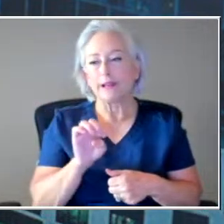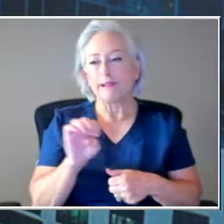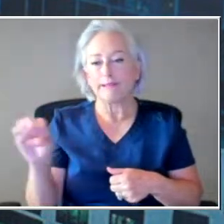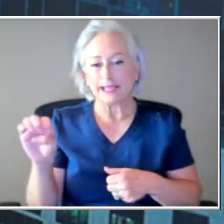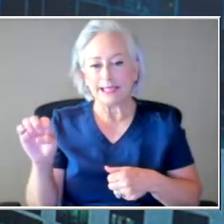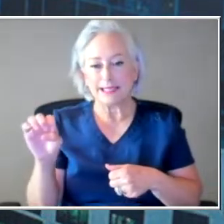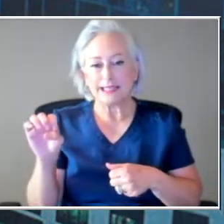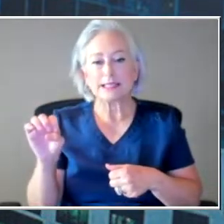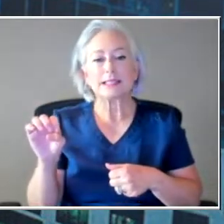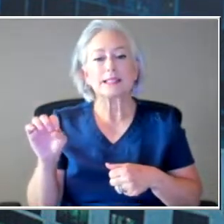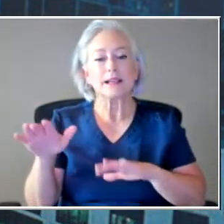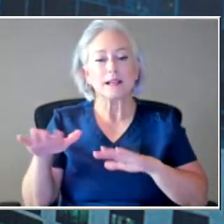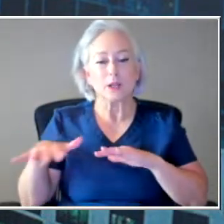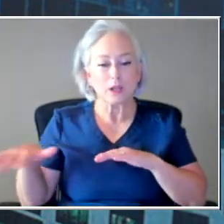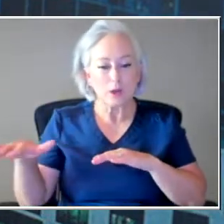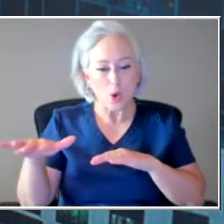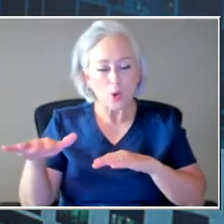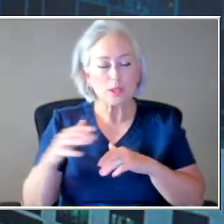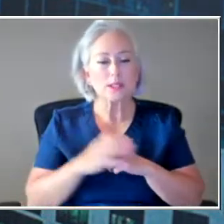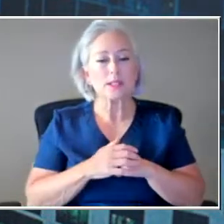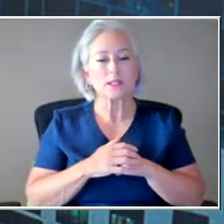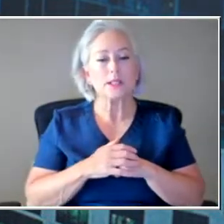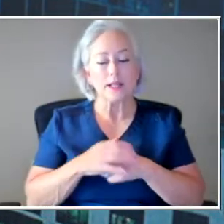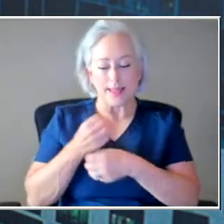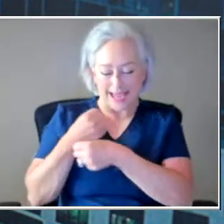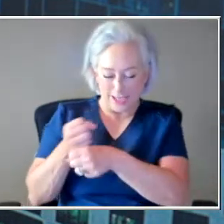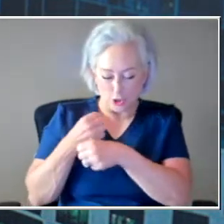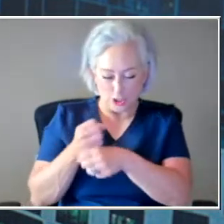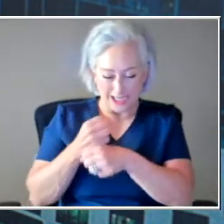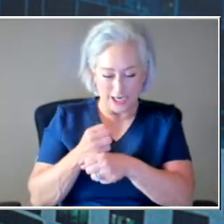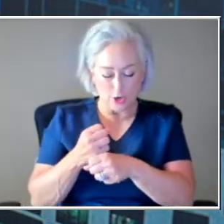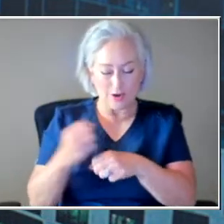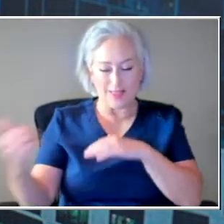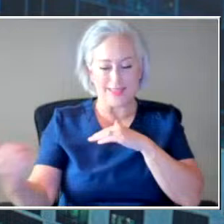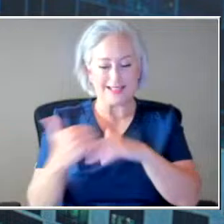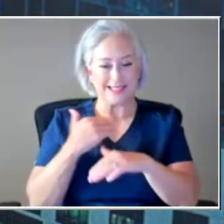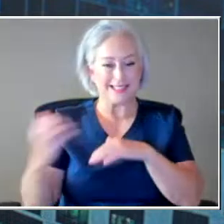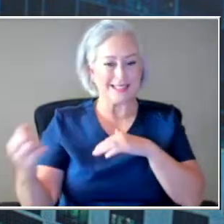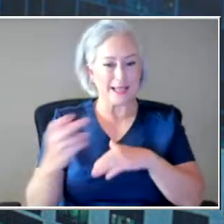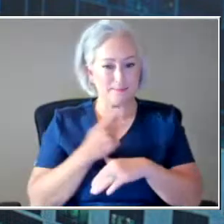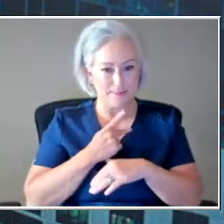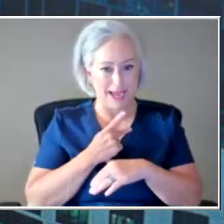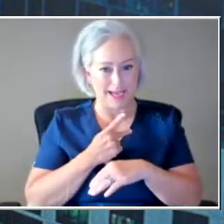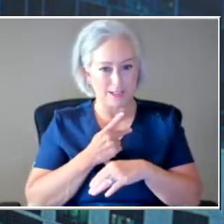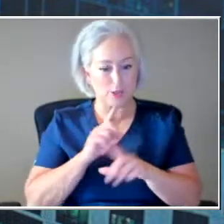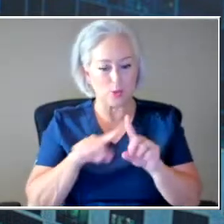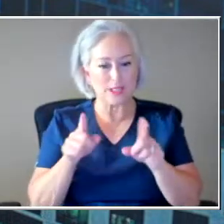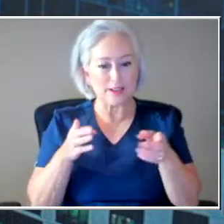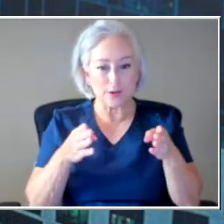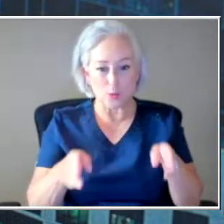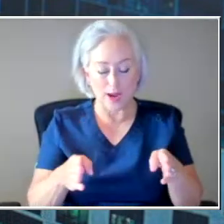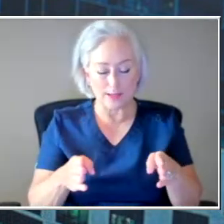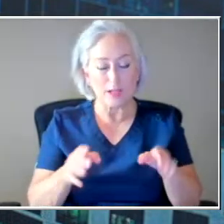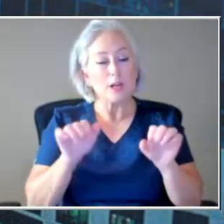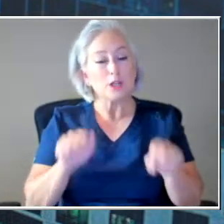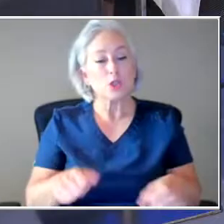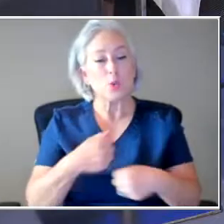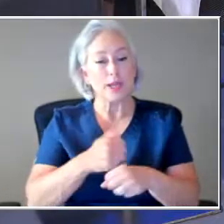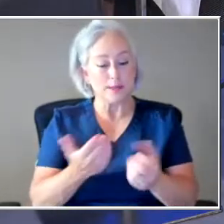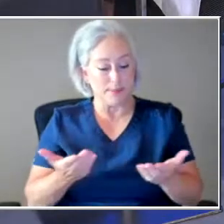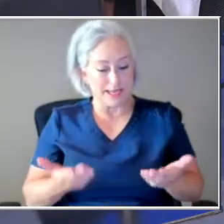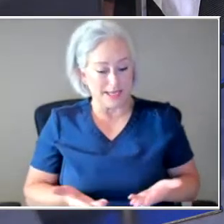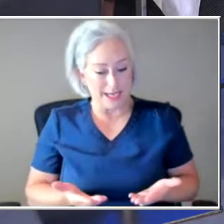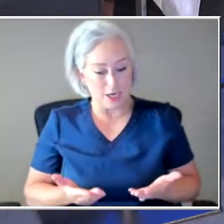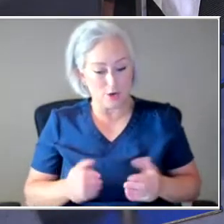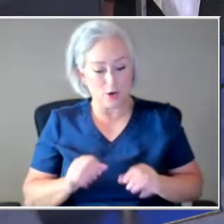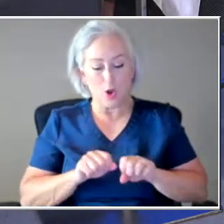sent back to us. So there are a couple of different ways, manufacturing them on site or sending them out for manufacturing. Let's